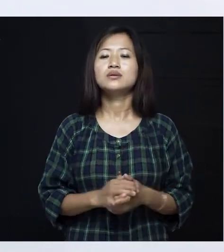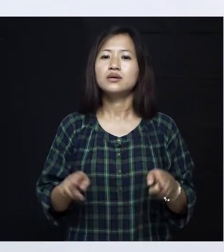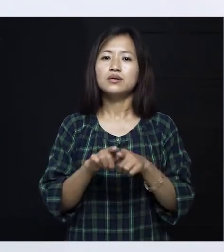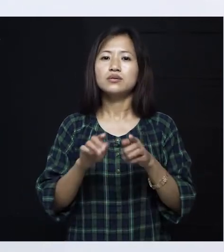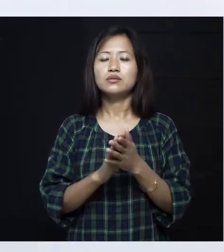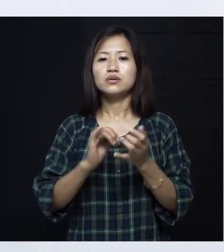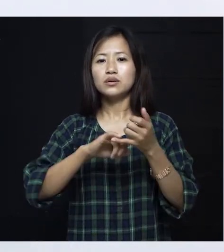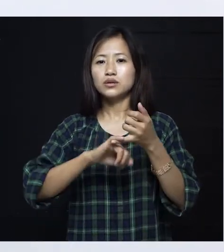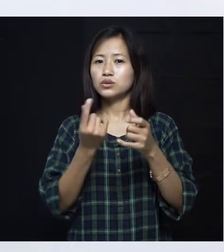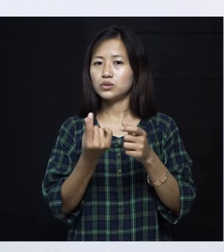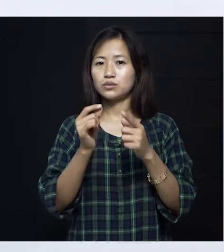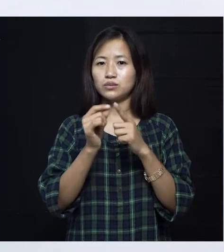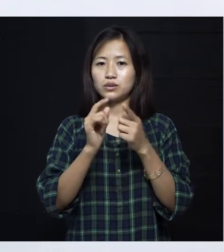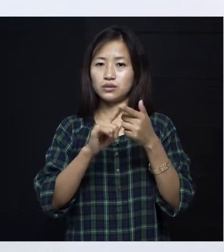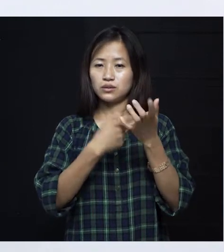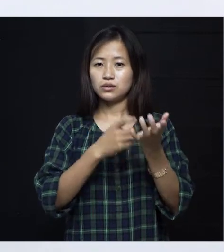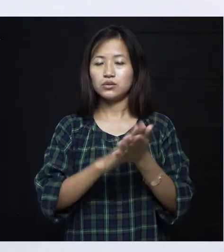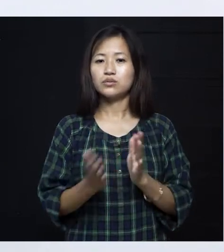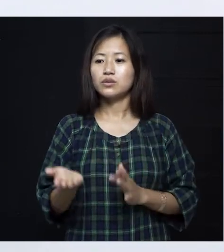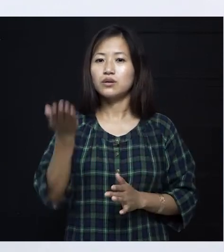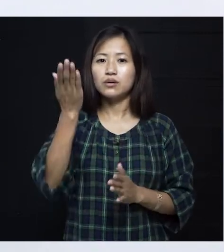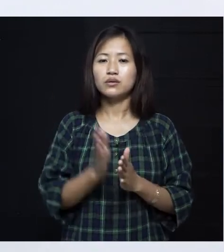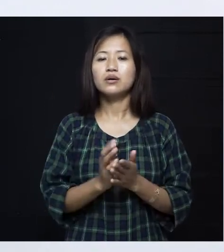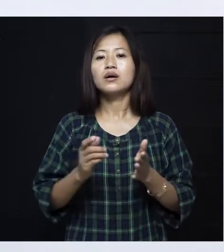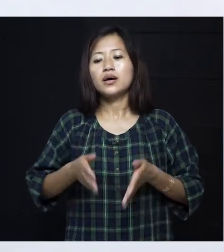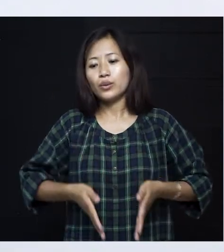as the superhighways, okay? And